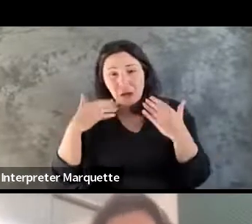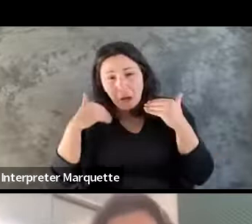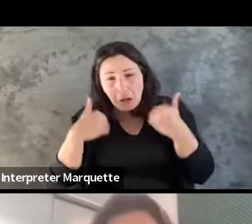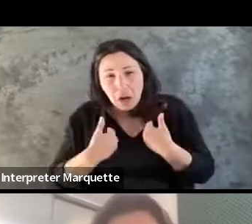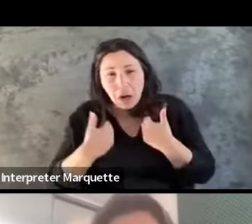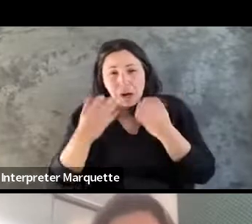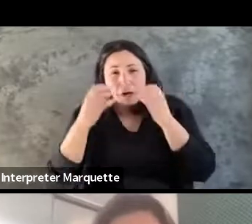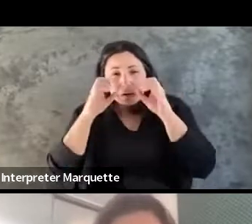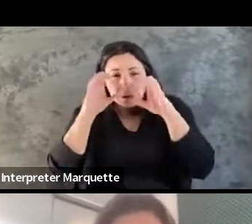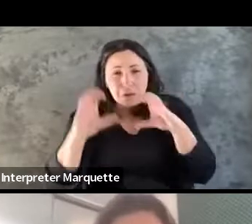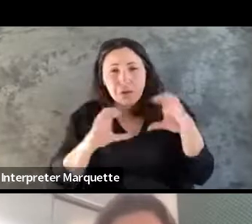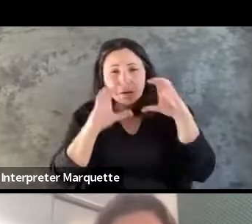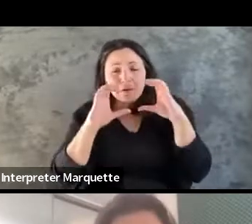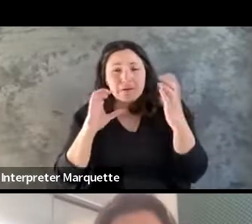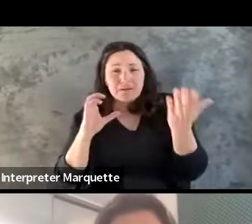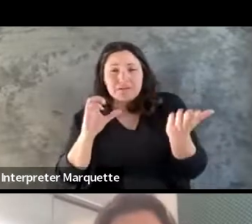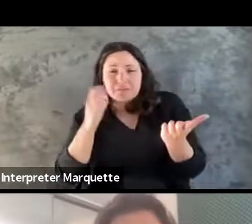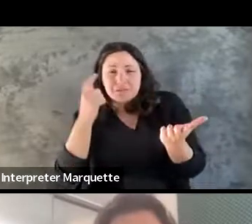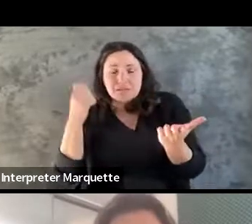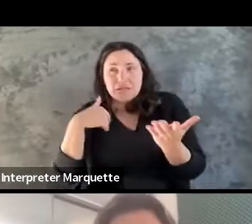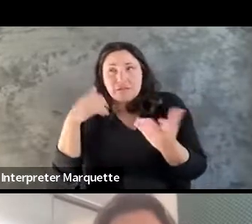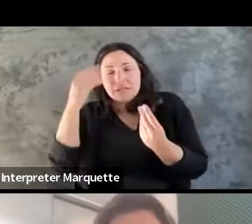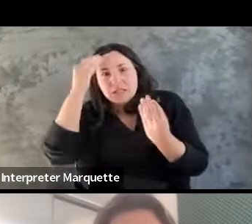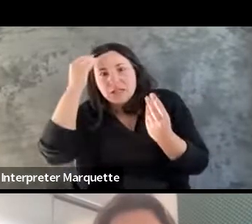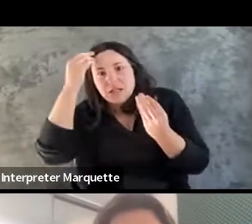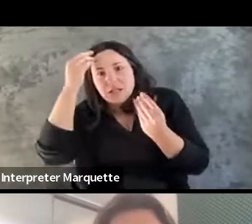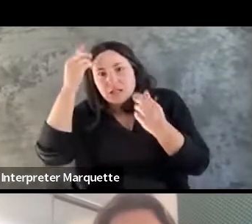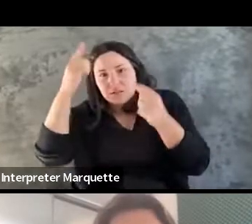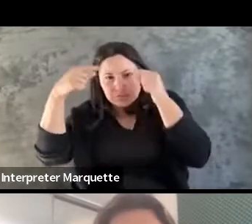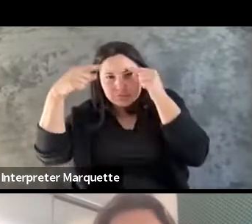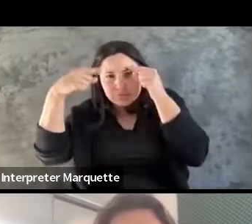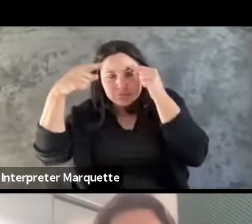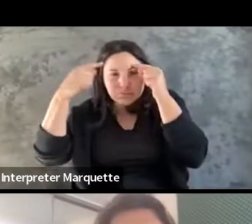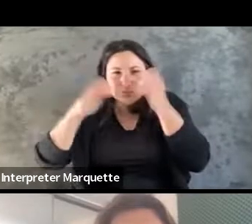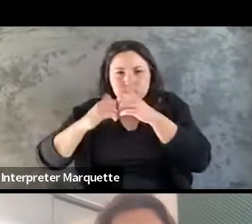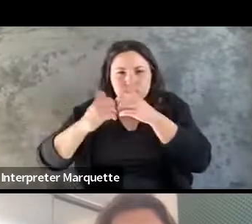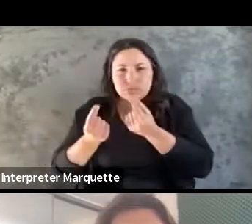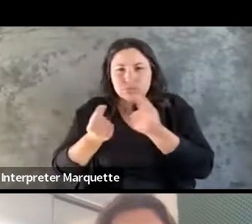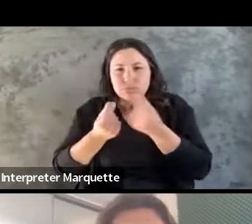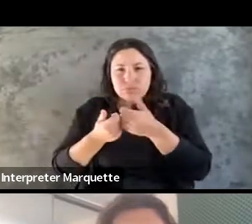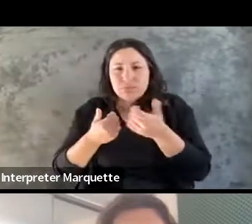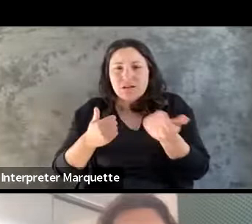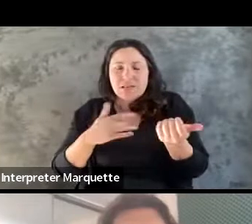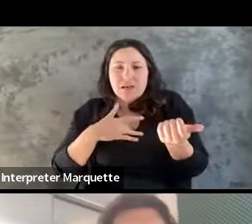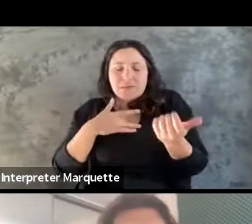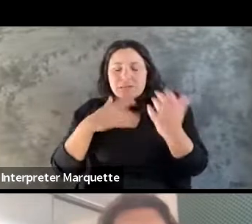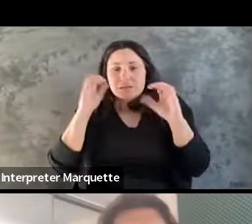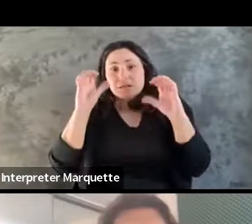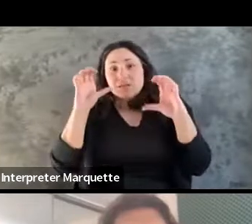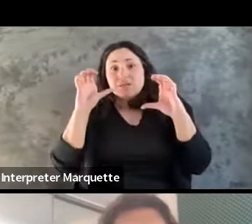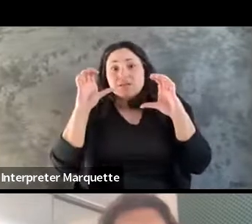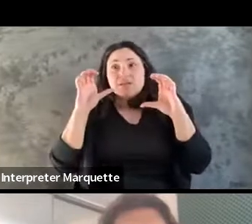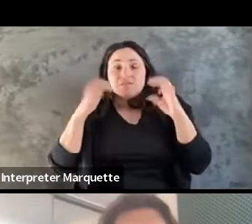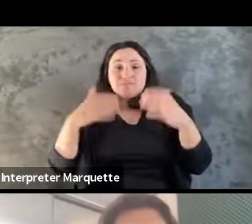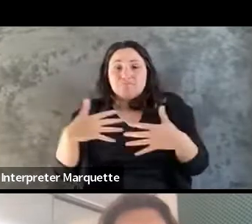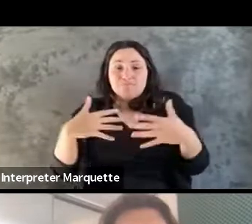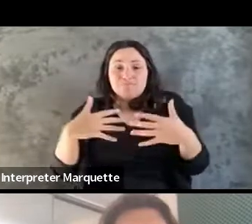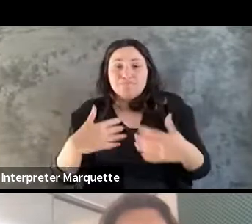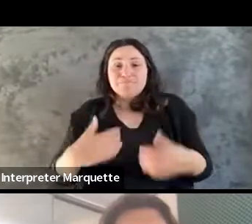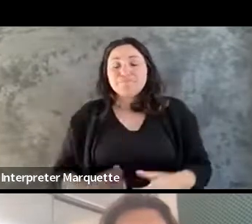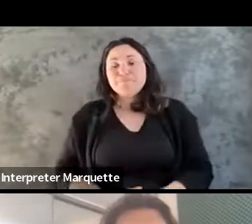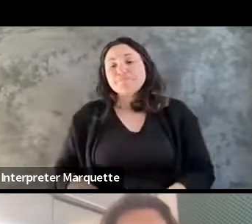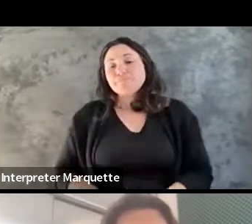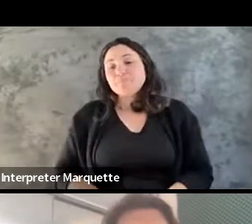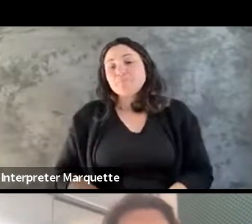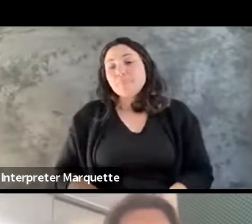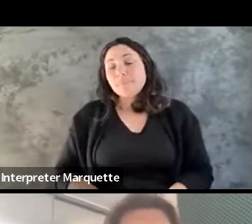been sleeping well because of this. These are the things that keep me up at night. And I was in